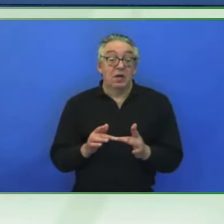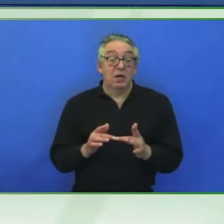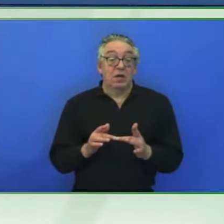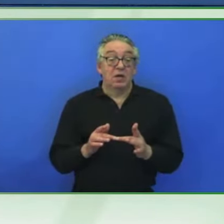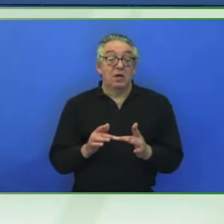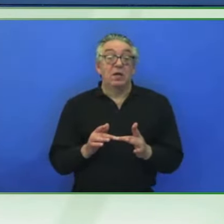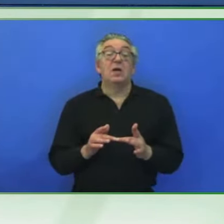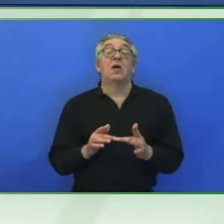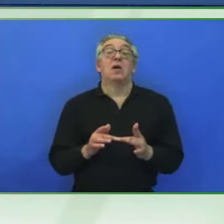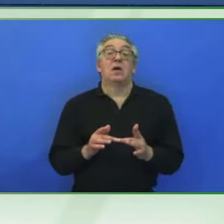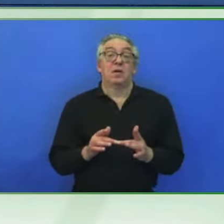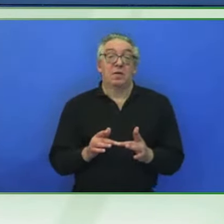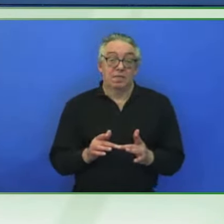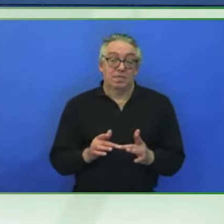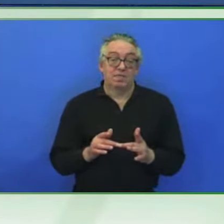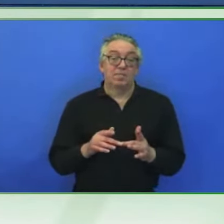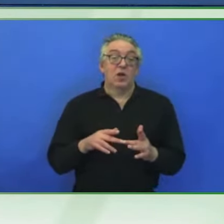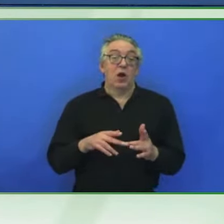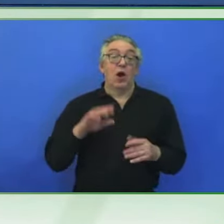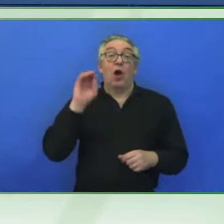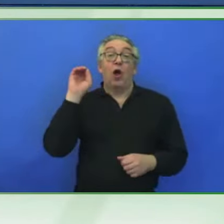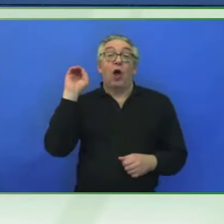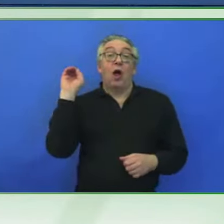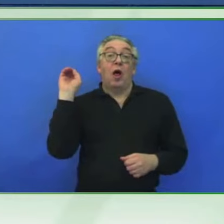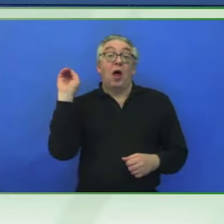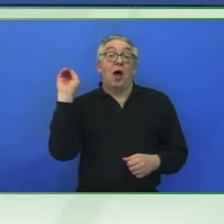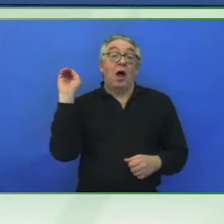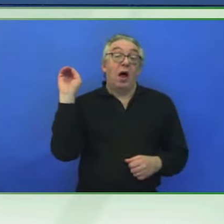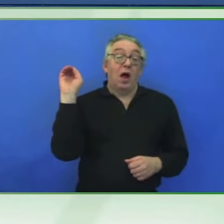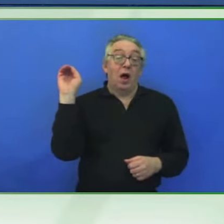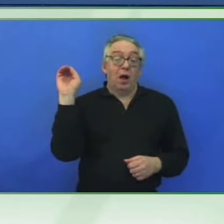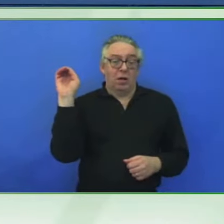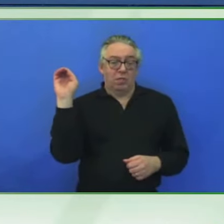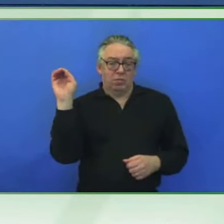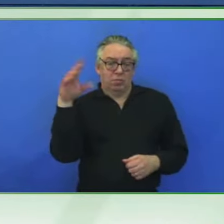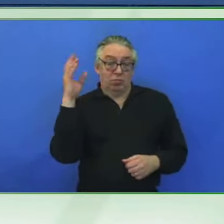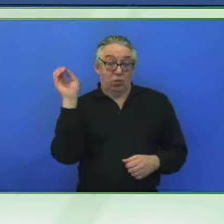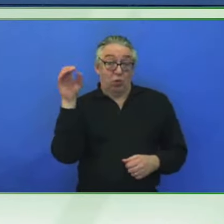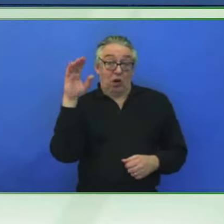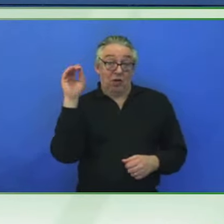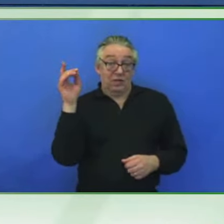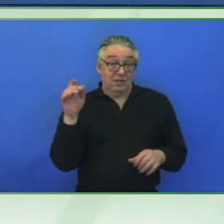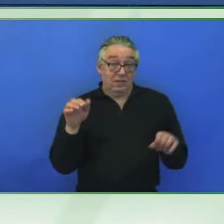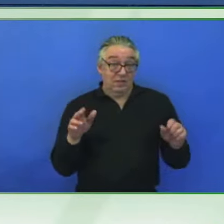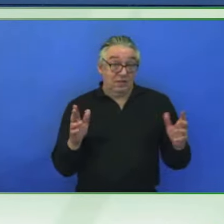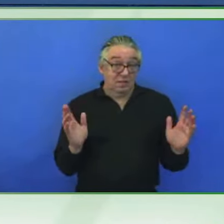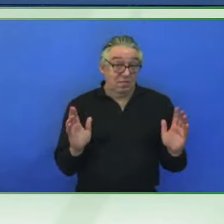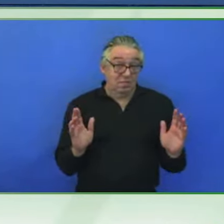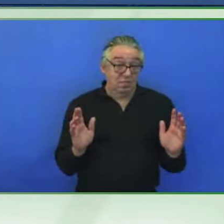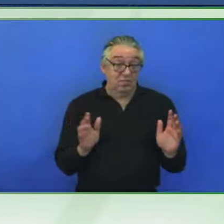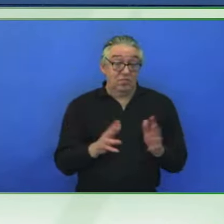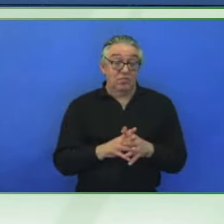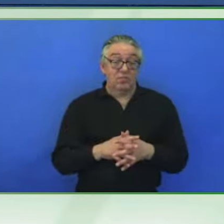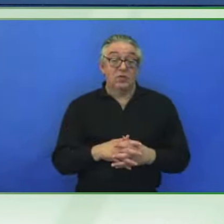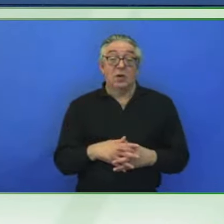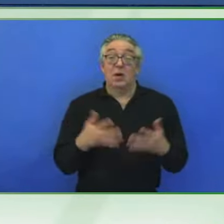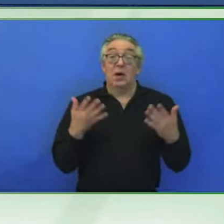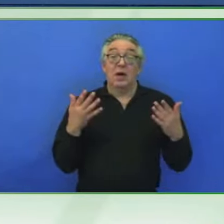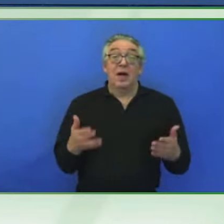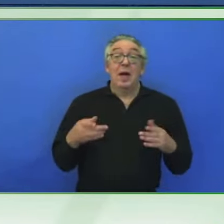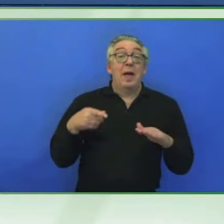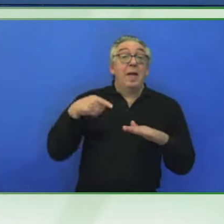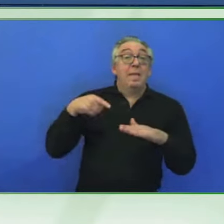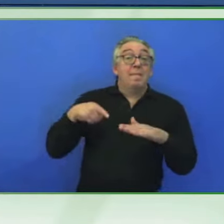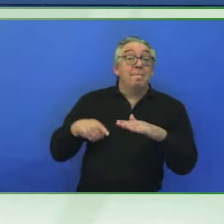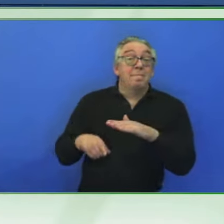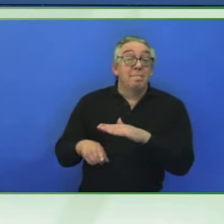tags are found in all bus stops and in the infrastructure of the metro network. With an ambulance